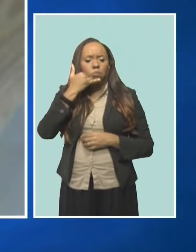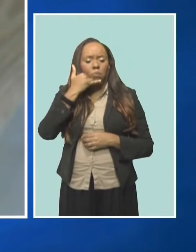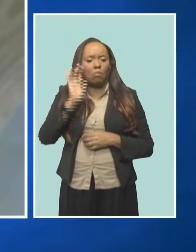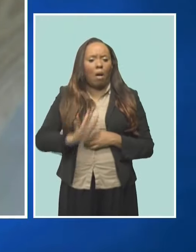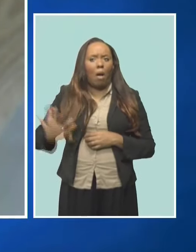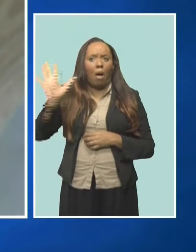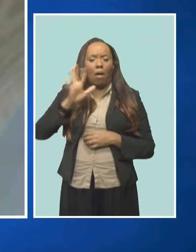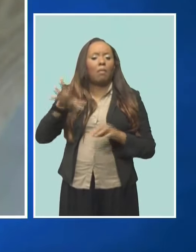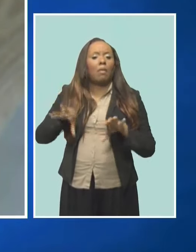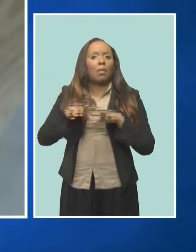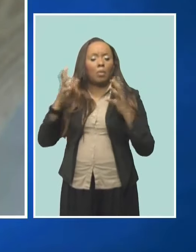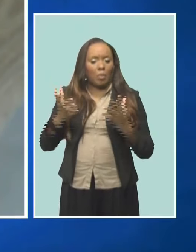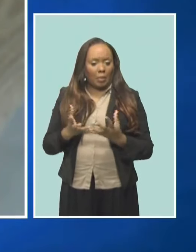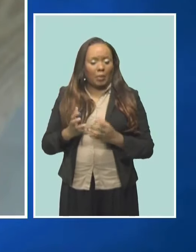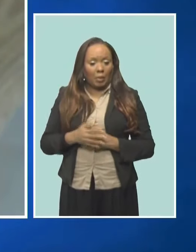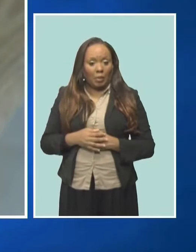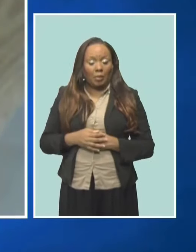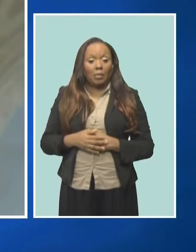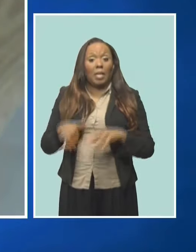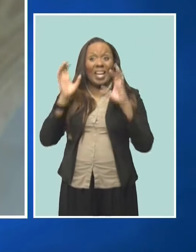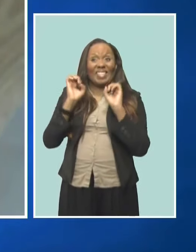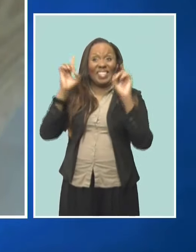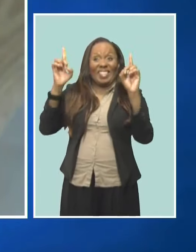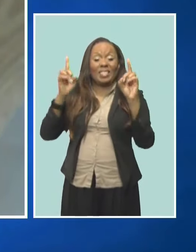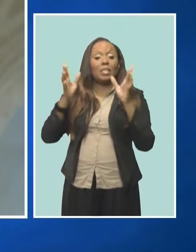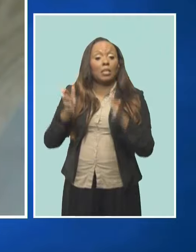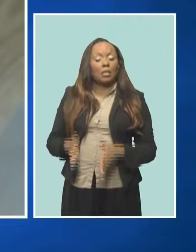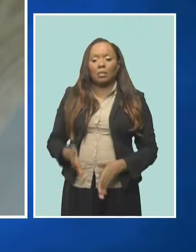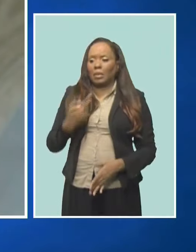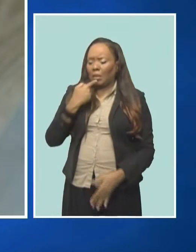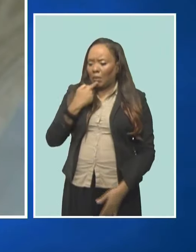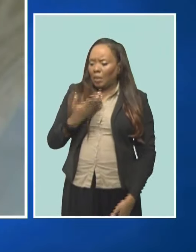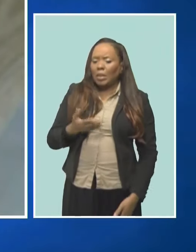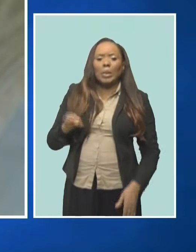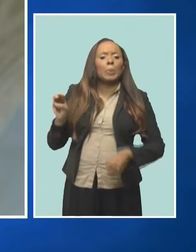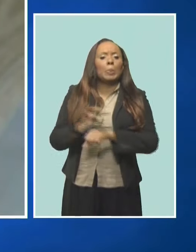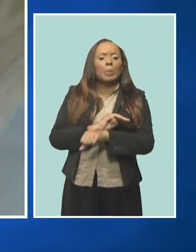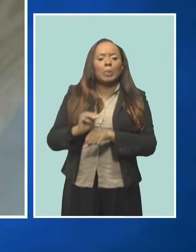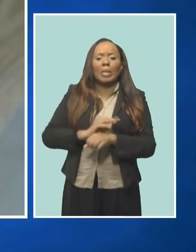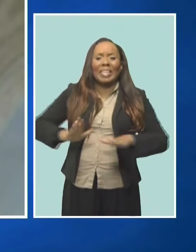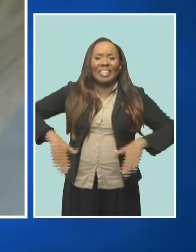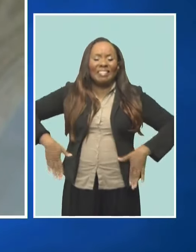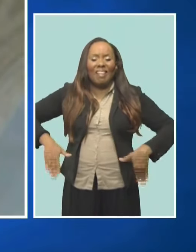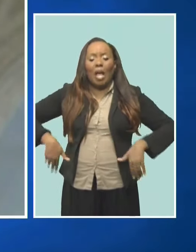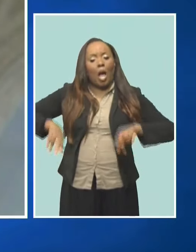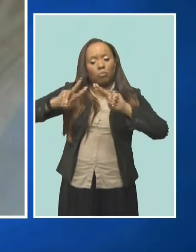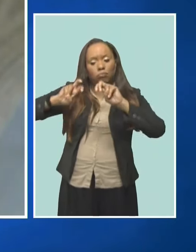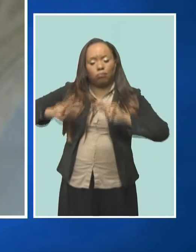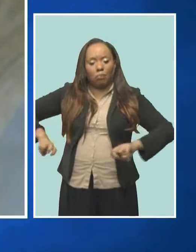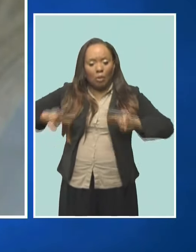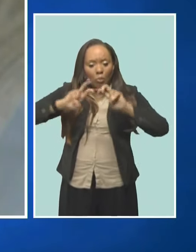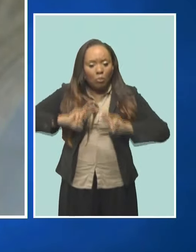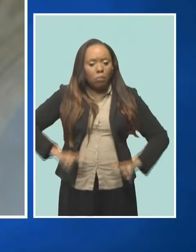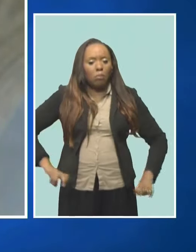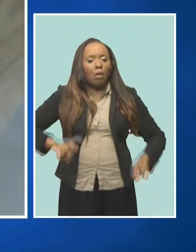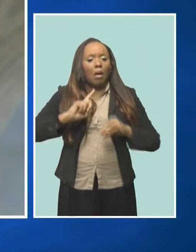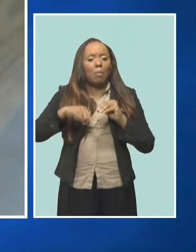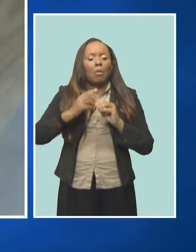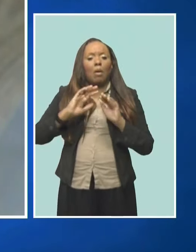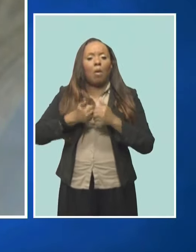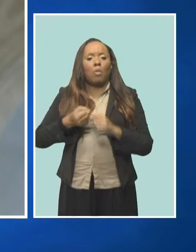worldwide. Education Officer Roderick Ruther said the ministry had not yet done an assessment of the local impact